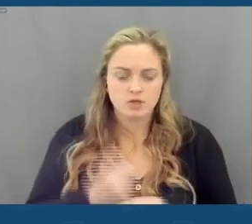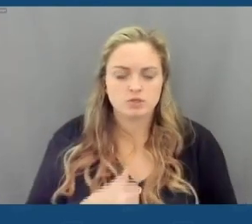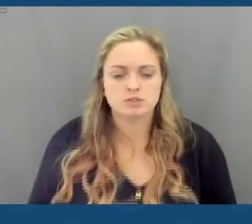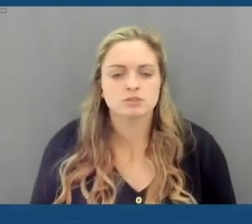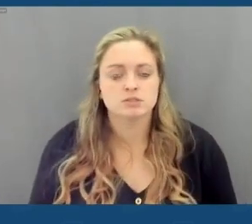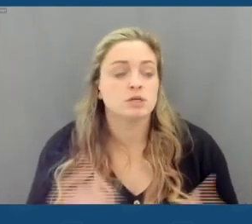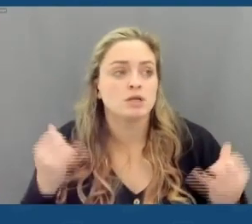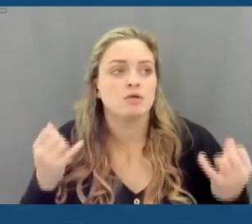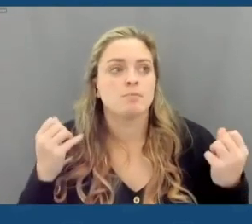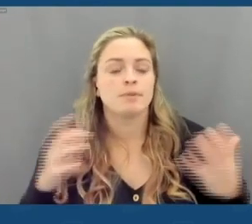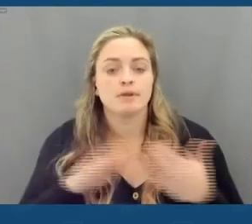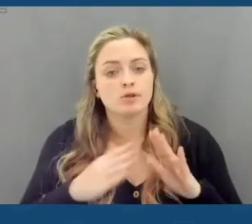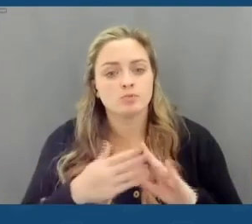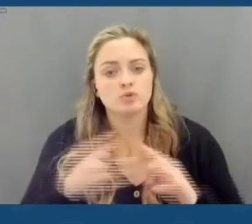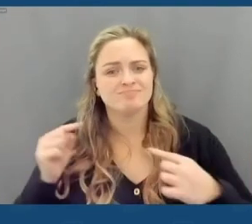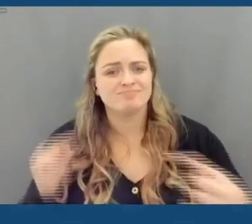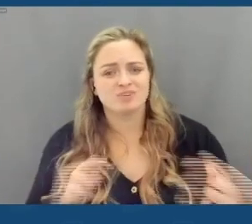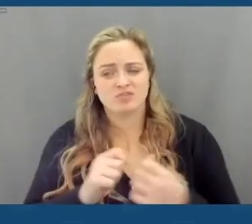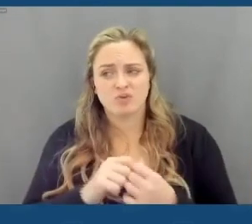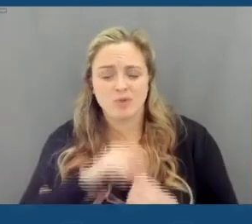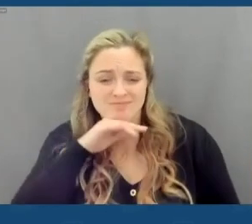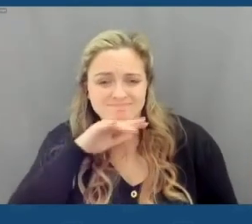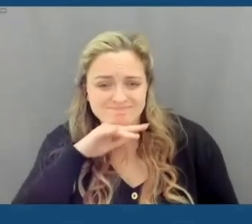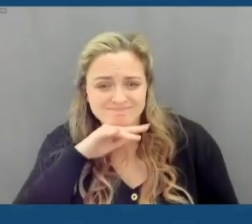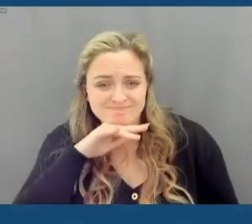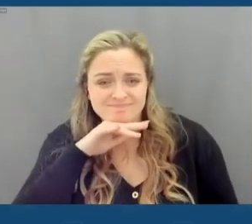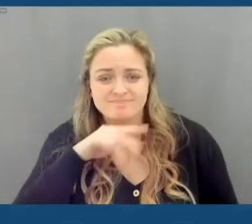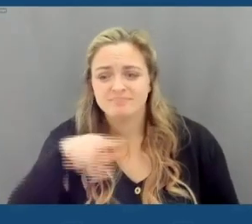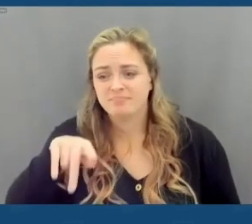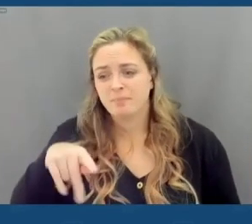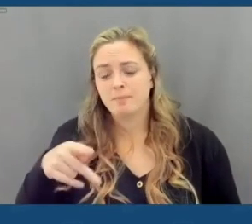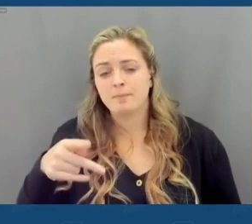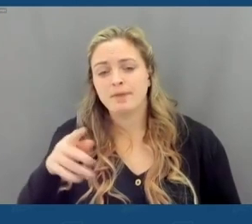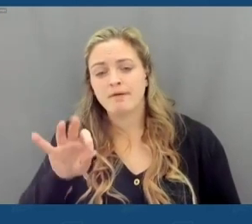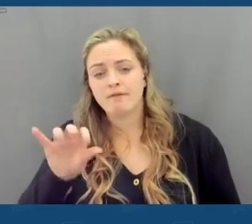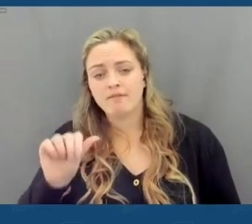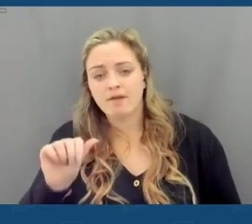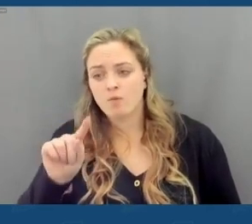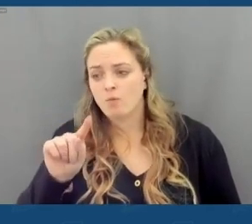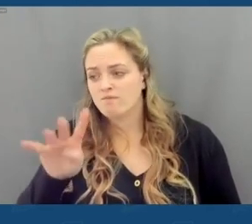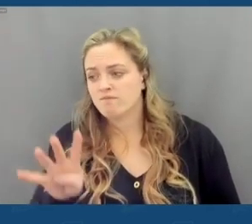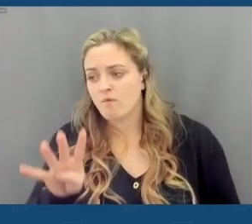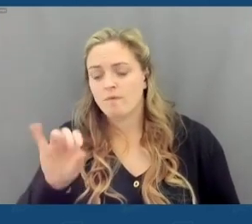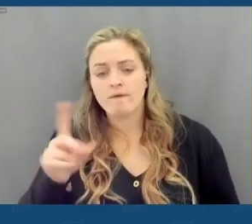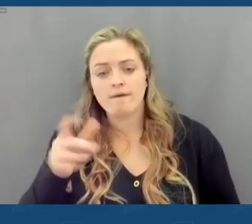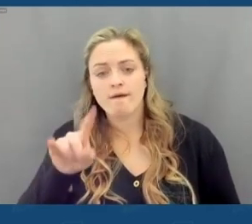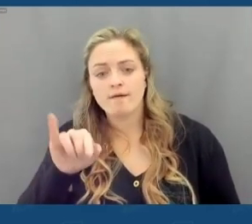many communities struggle with harmful contaminants, PFAS and 1,4-dioxane in the drinking water.